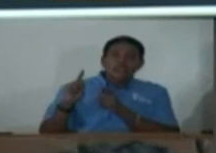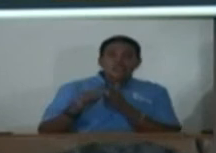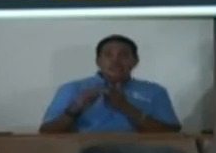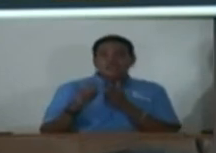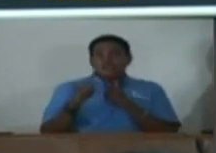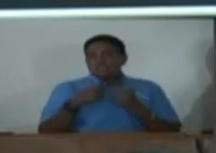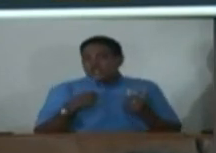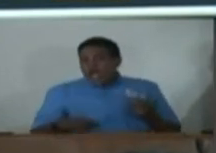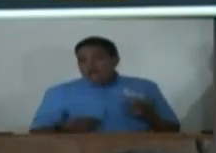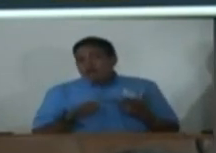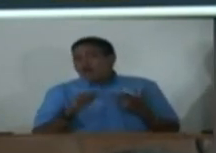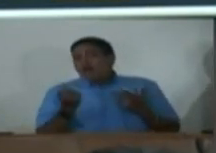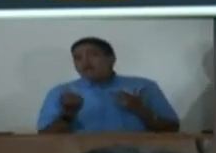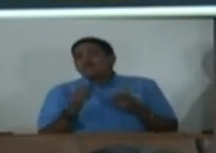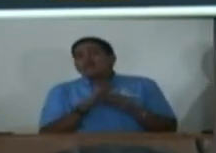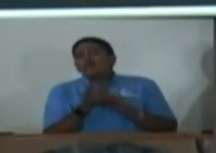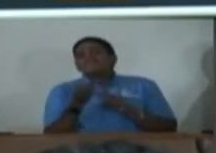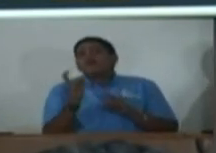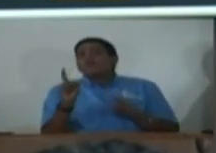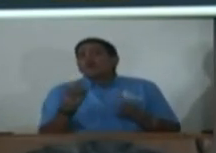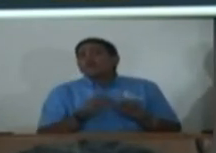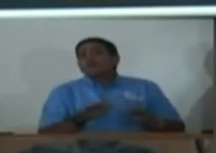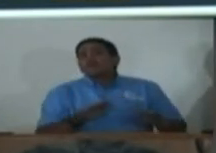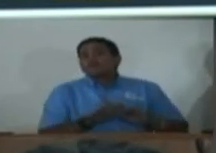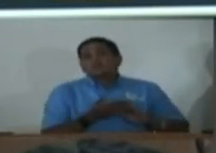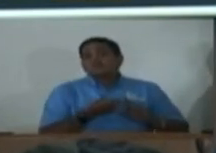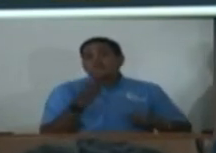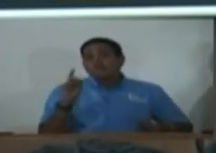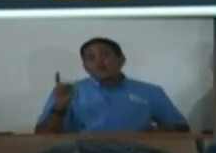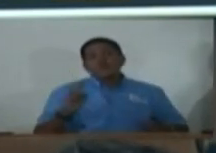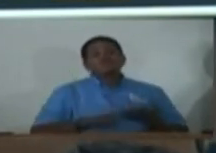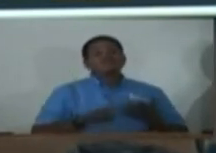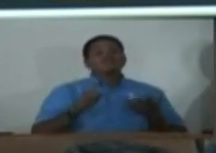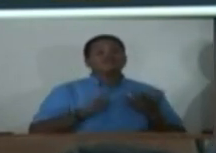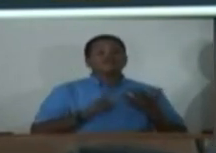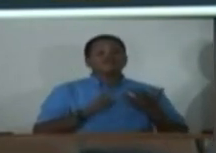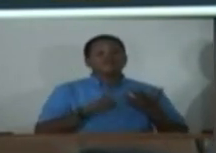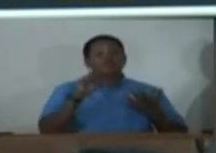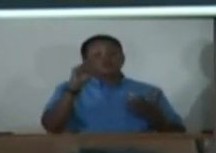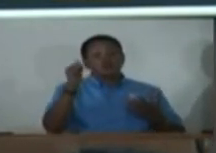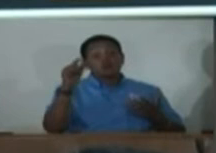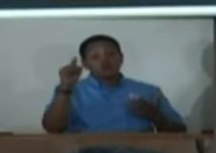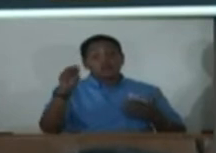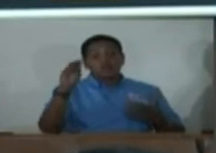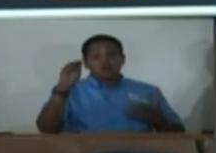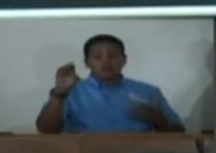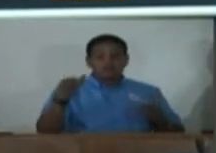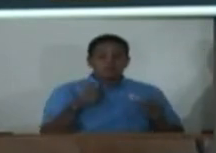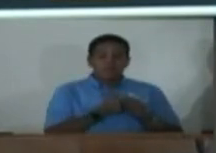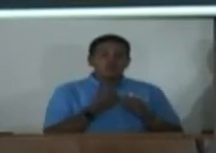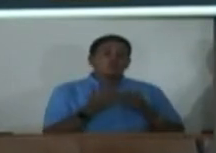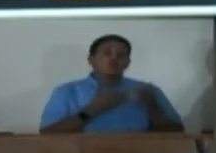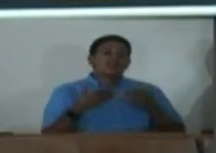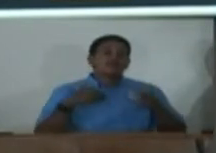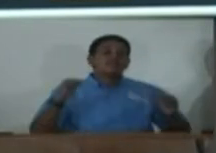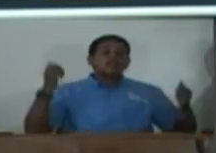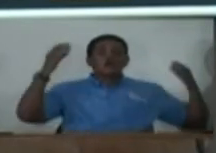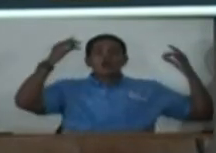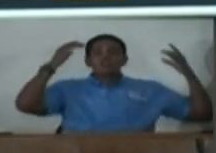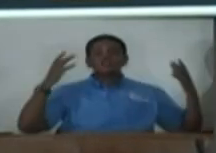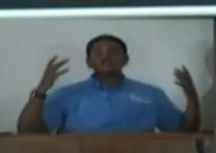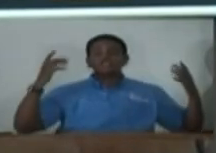then two other questions, Prime Minister. One, and the Minister of Education is behind you, whether there is any